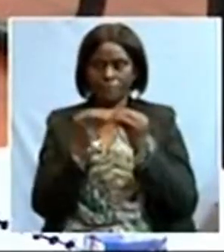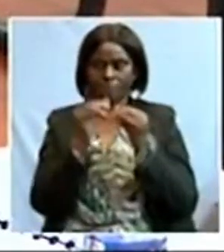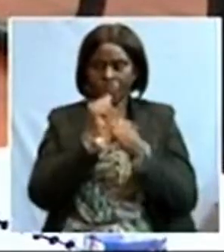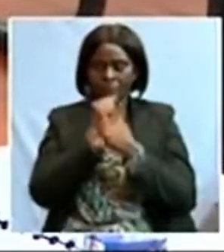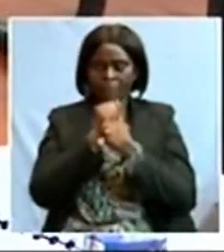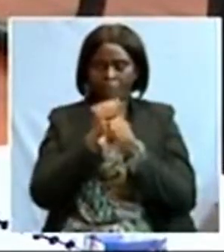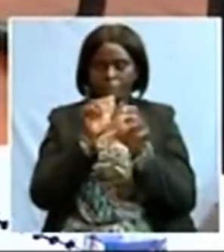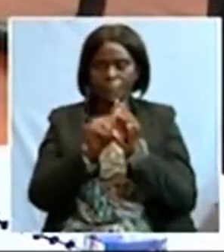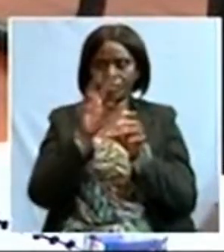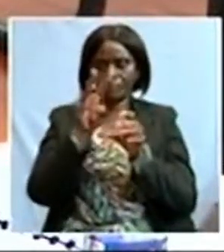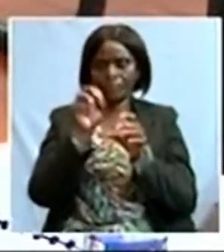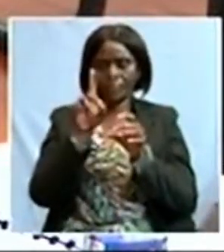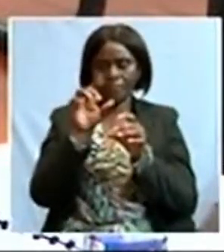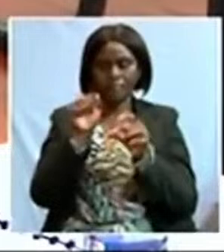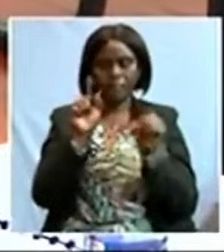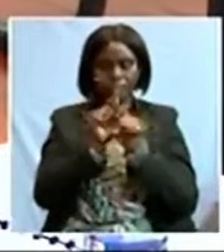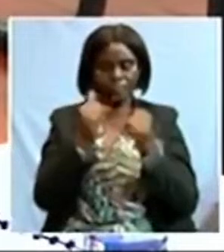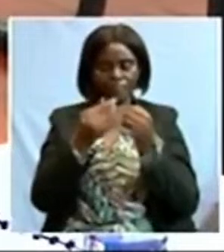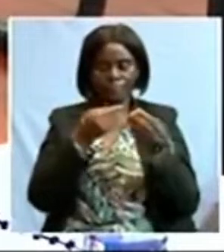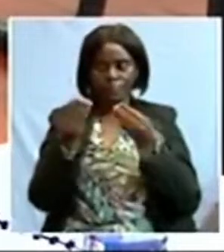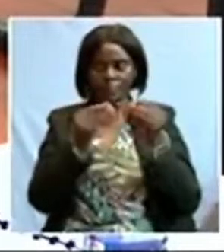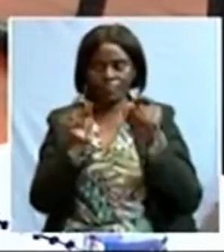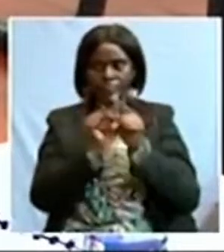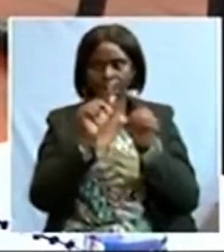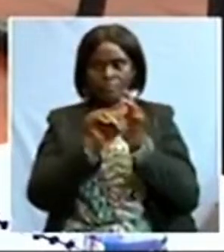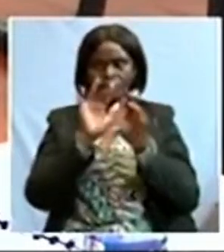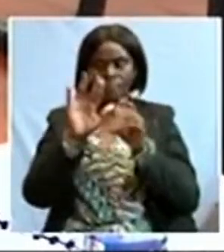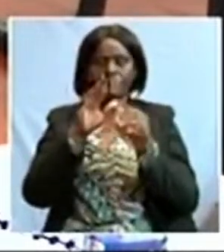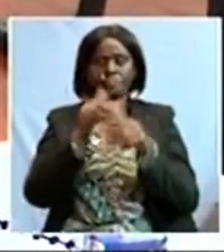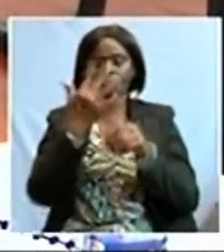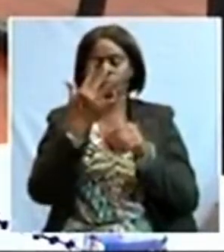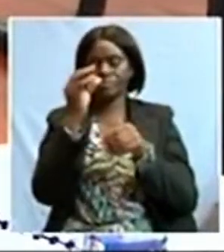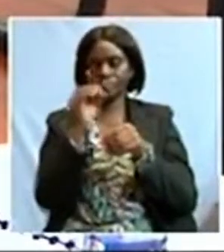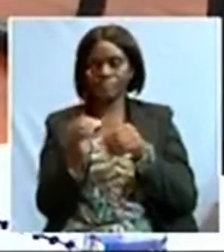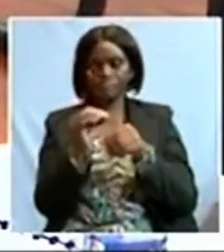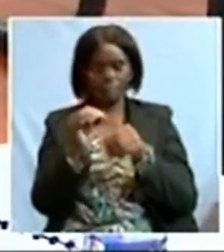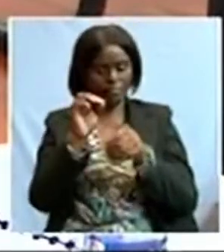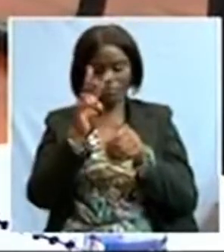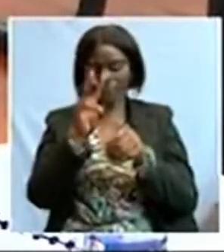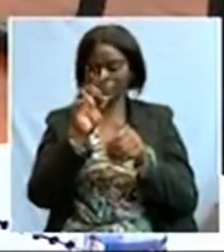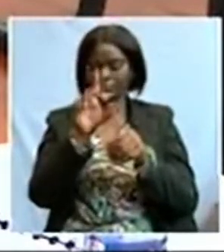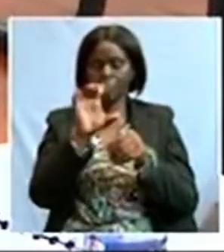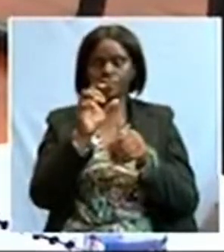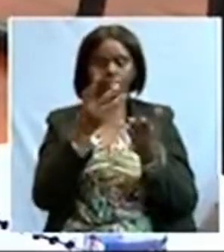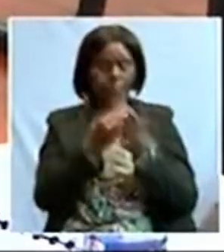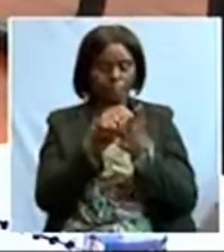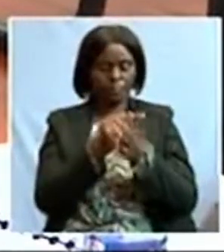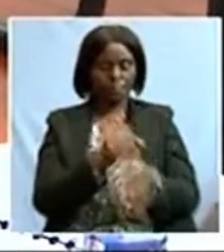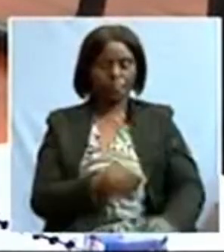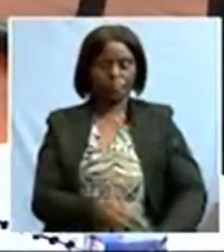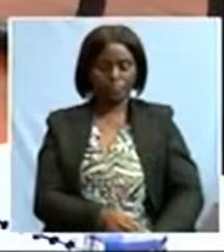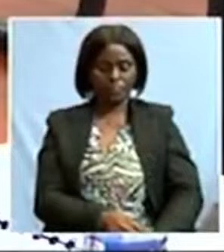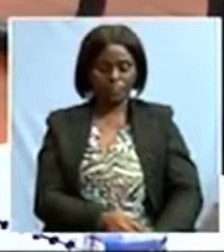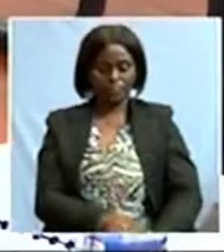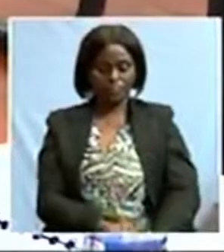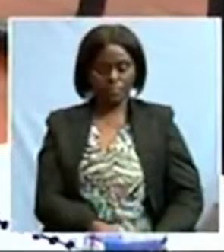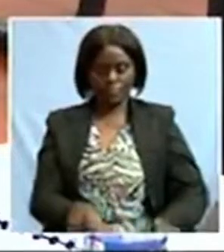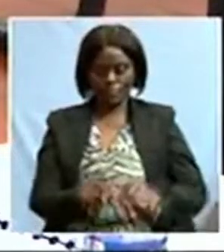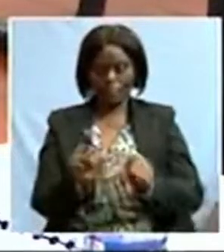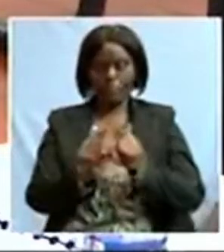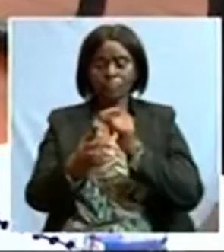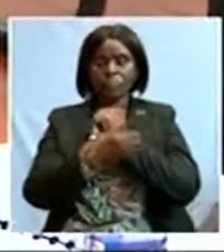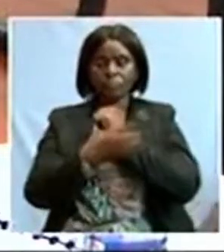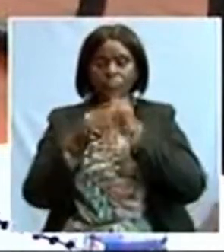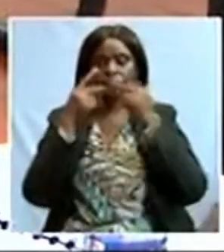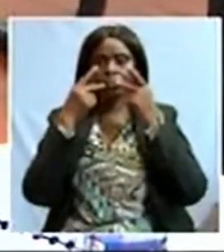the wards, and the expenditure was a part of it, 5% ward fund. It was done by Department of